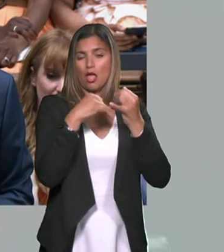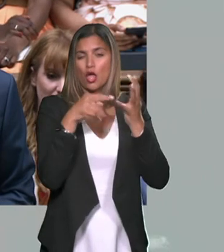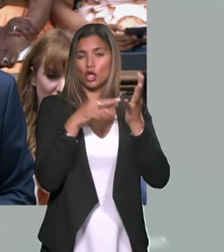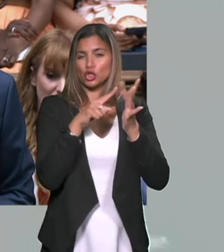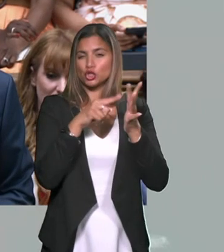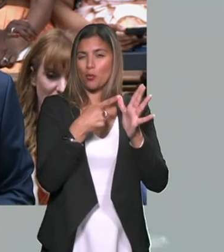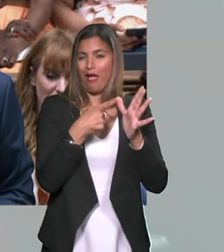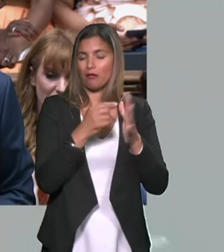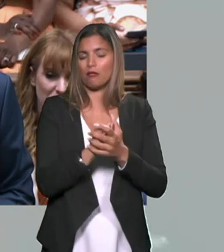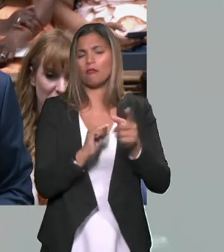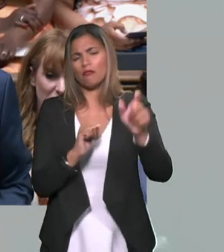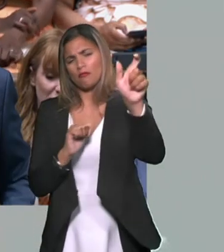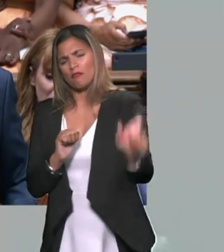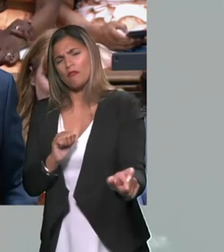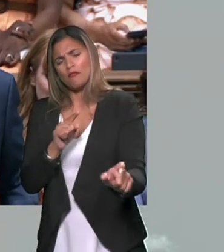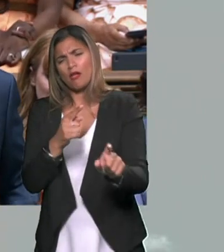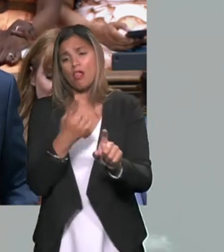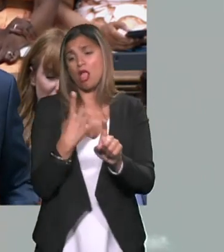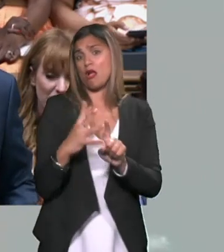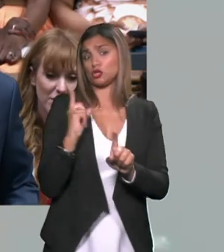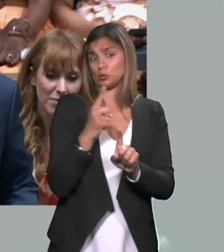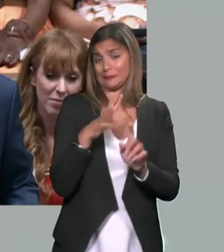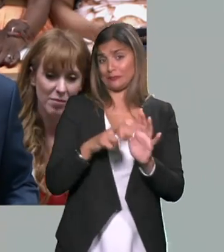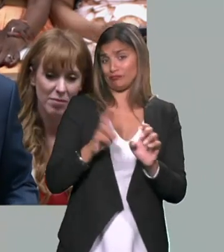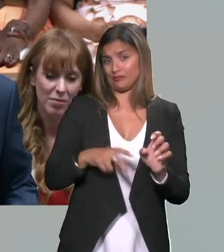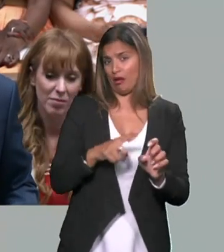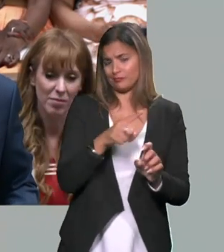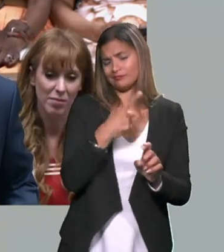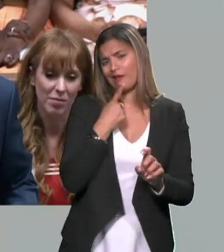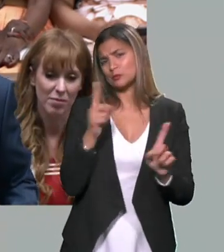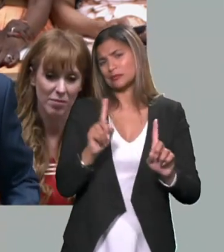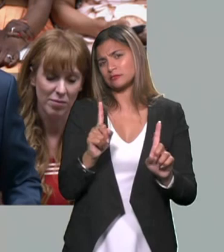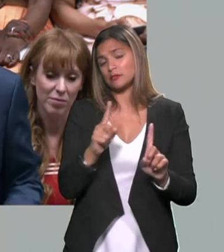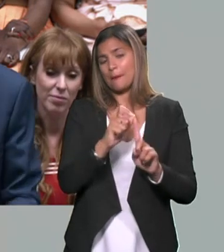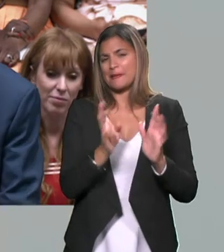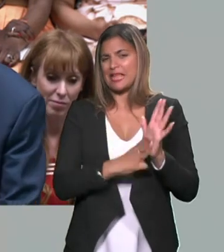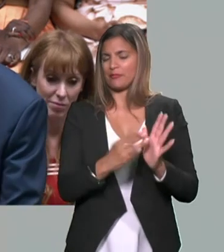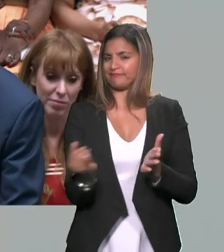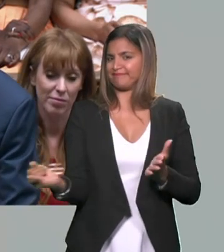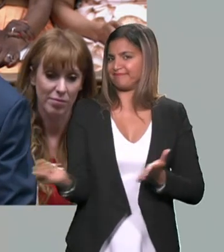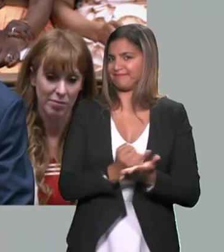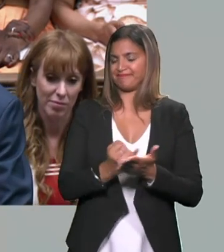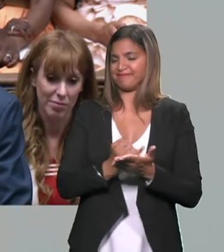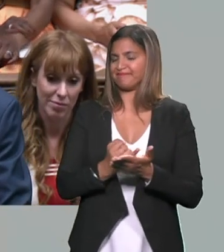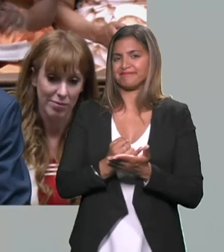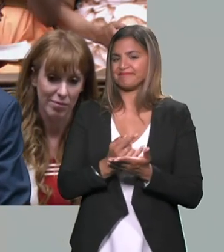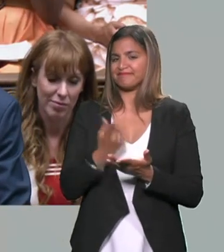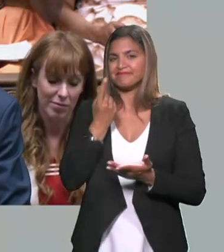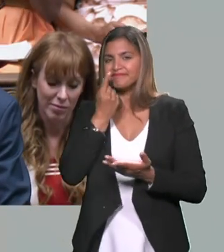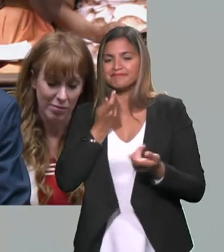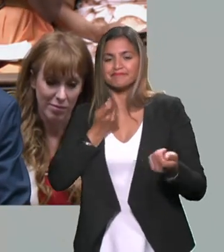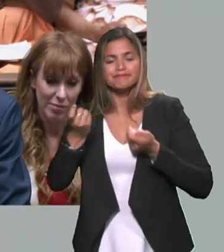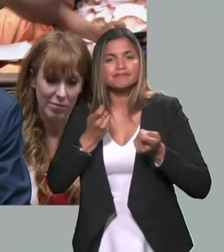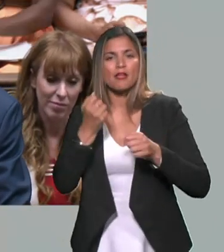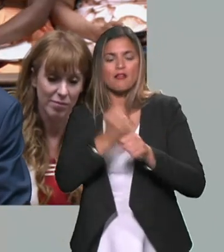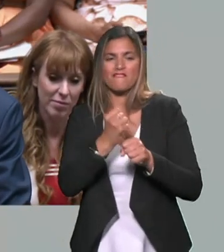not conducting government properly, competently, or seriously. He suggested the Prime Minister is not